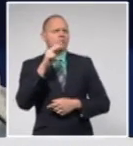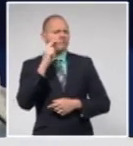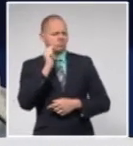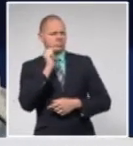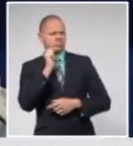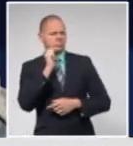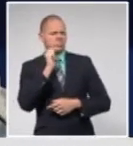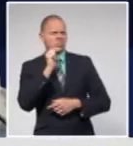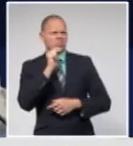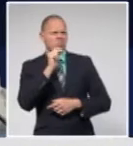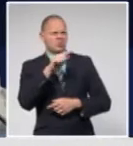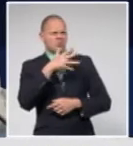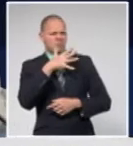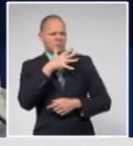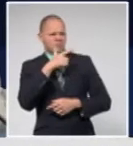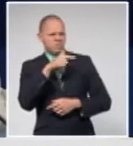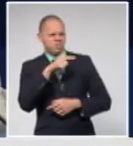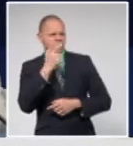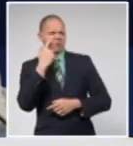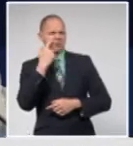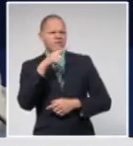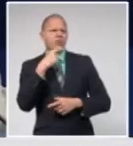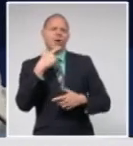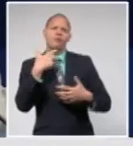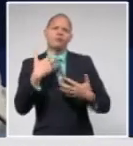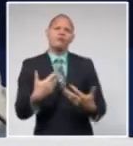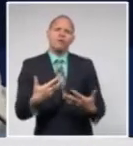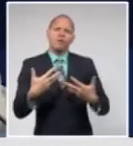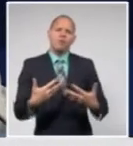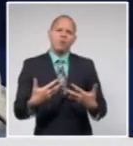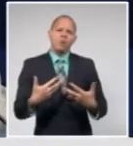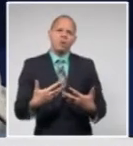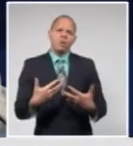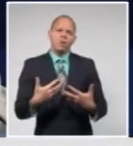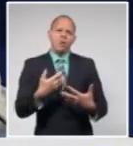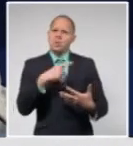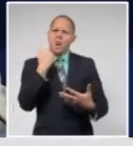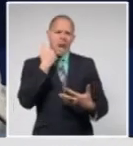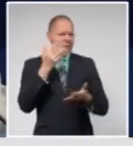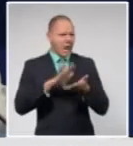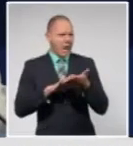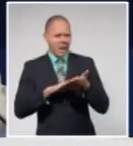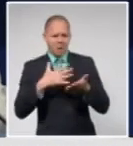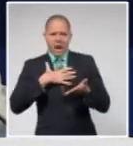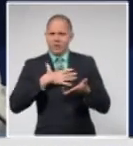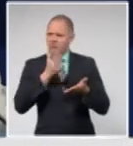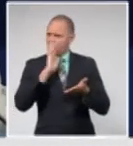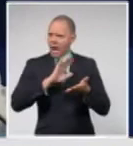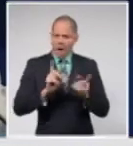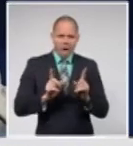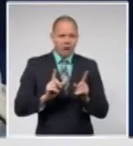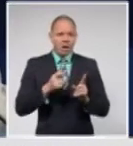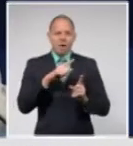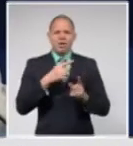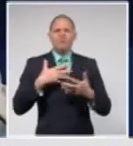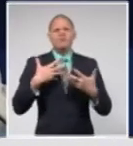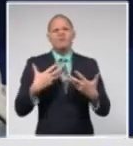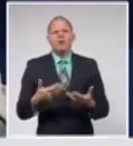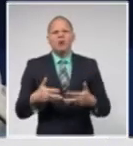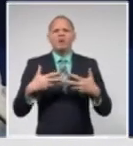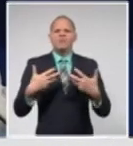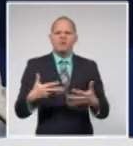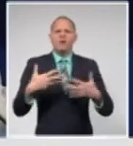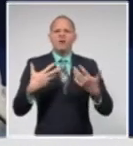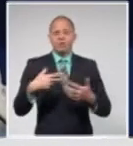I reiterate our condolences to her relatives and friends. However, I stress the efforts and actions undertaken